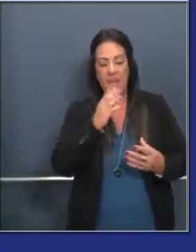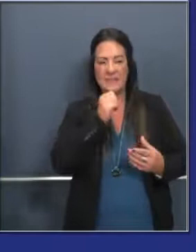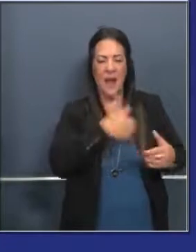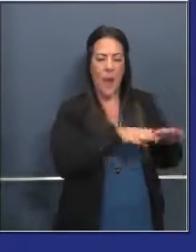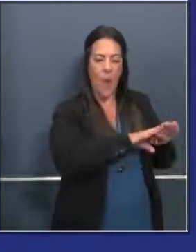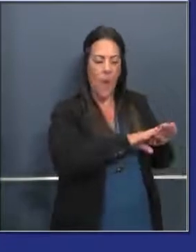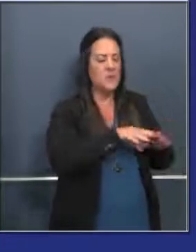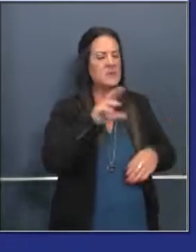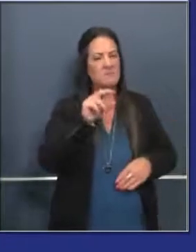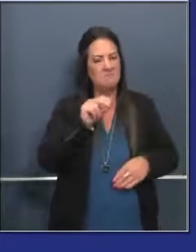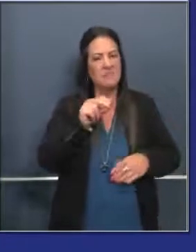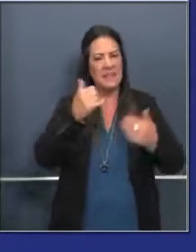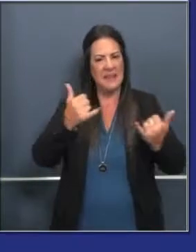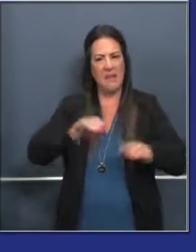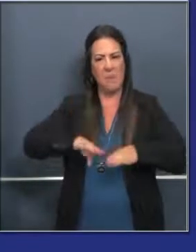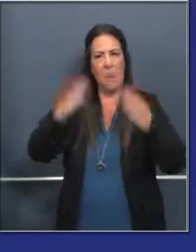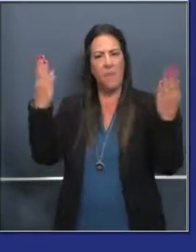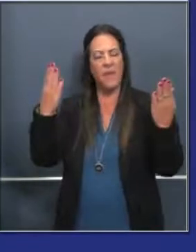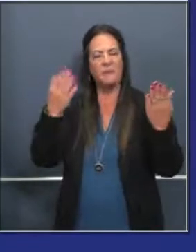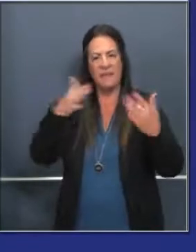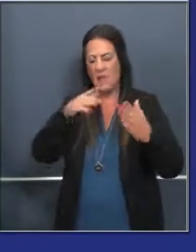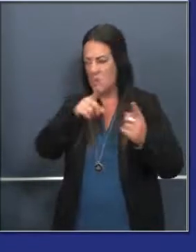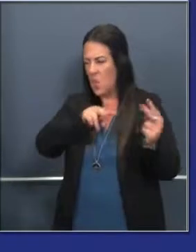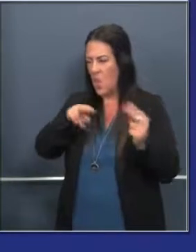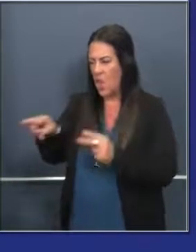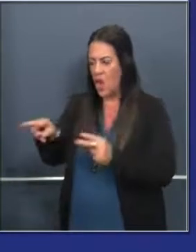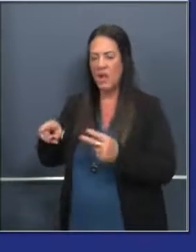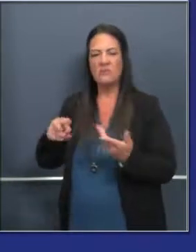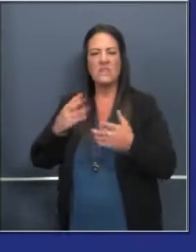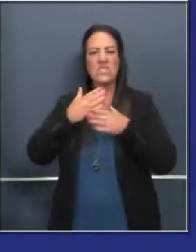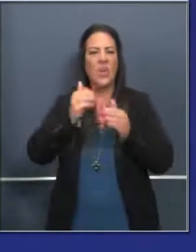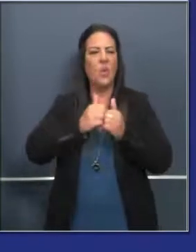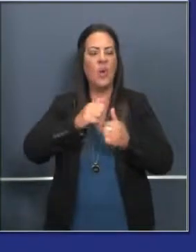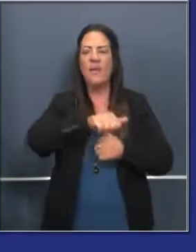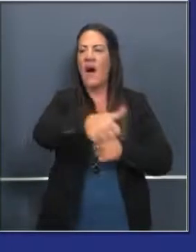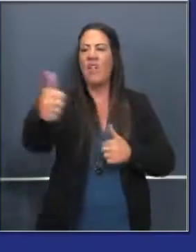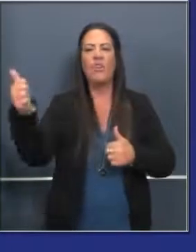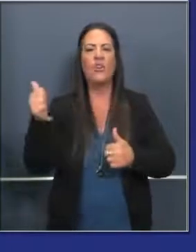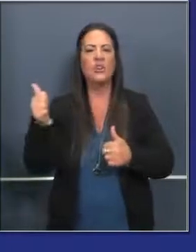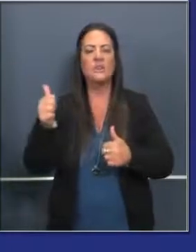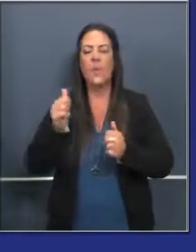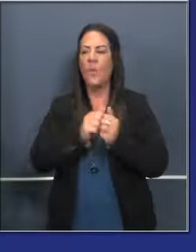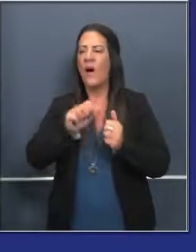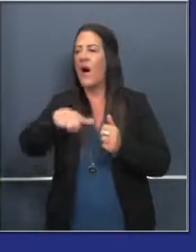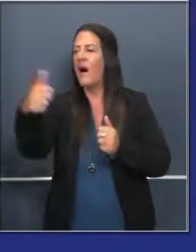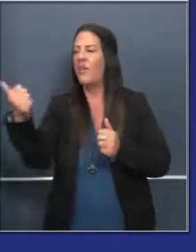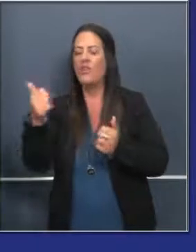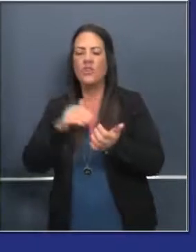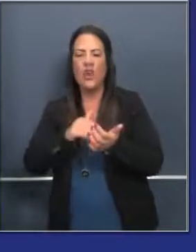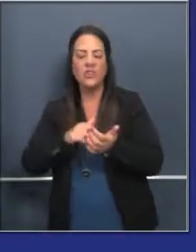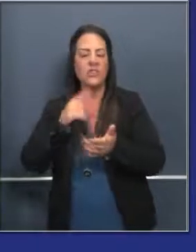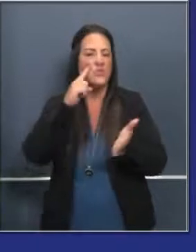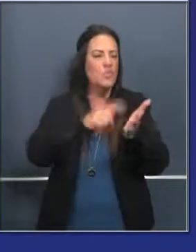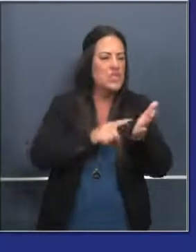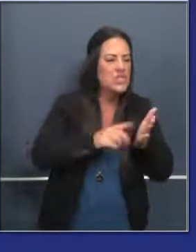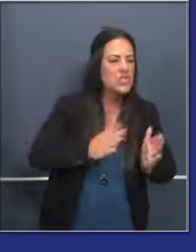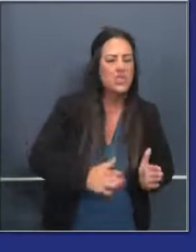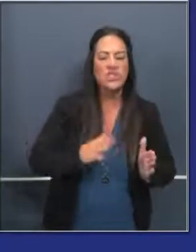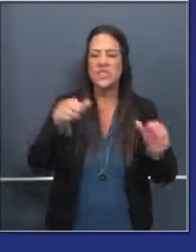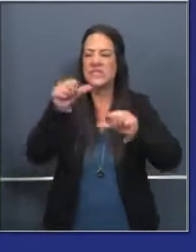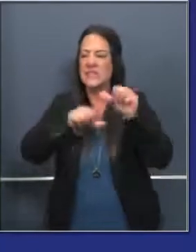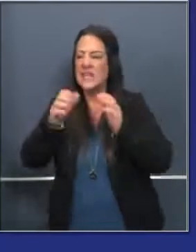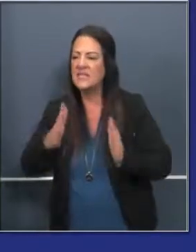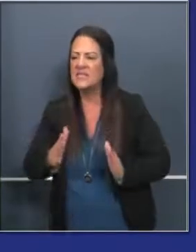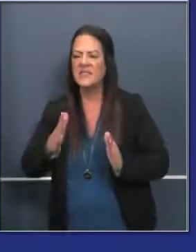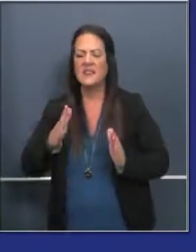up to mathematicians. We're opening up to people that are experts in AI, and opening up to our researchers and our scientists and our